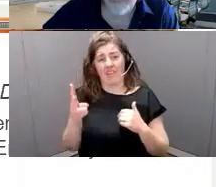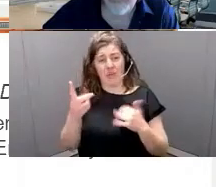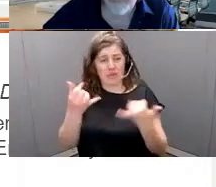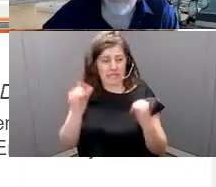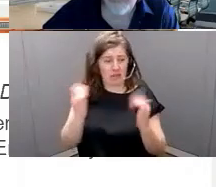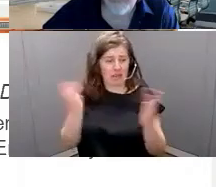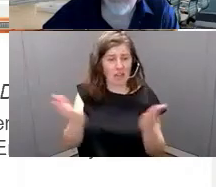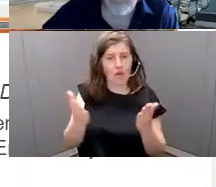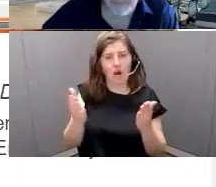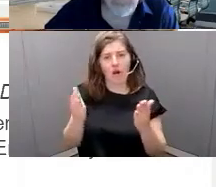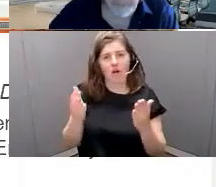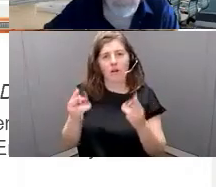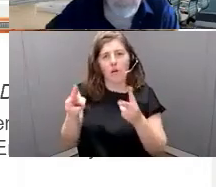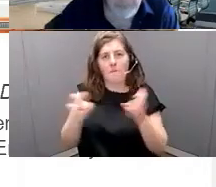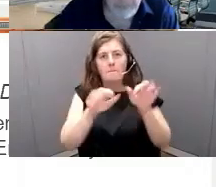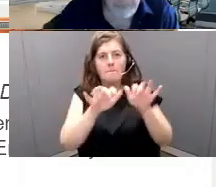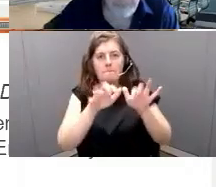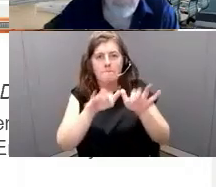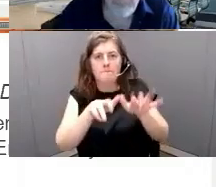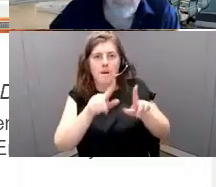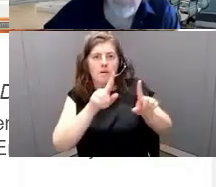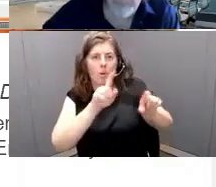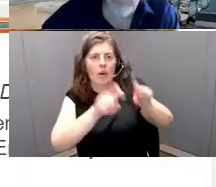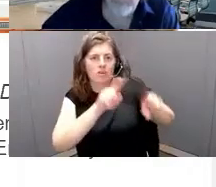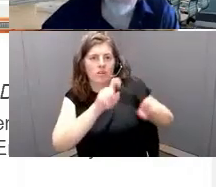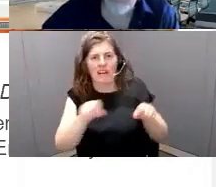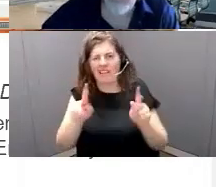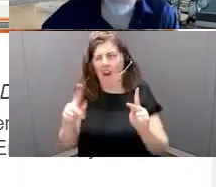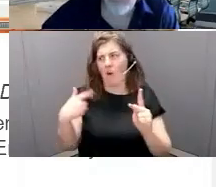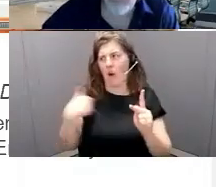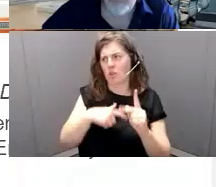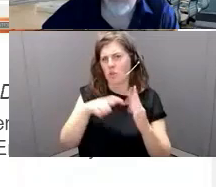us, posting all those questions that allow us to do